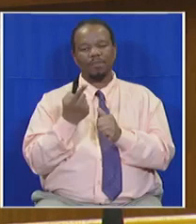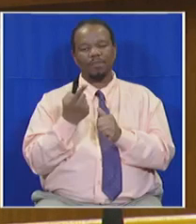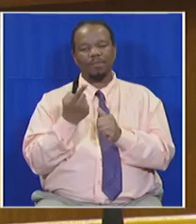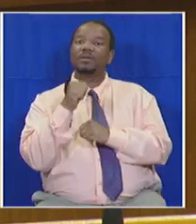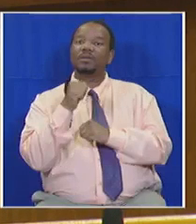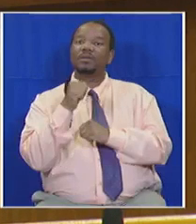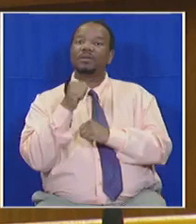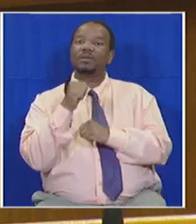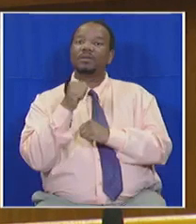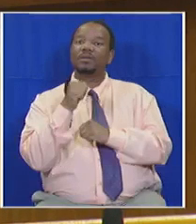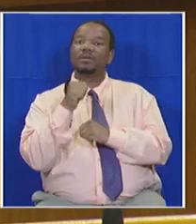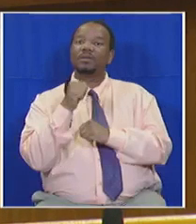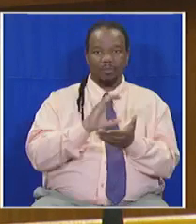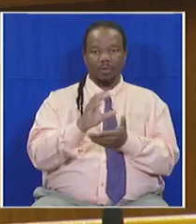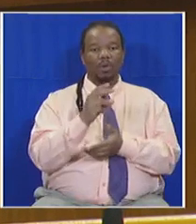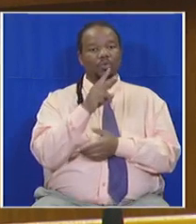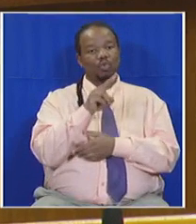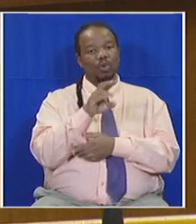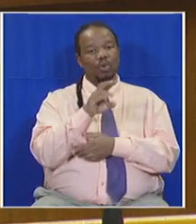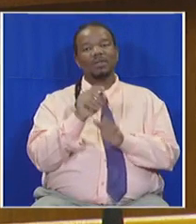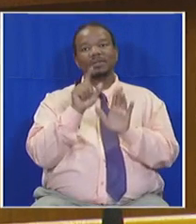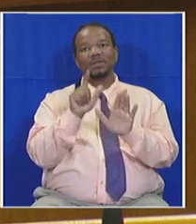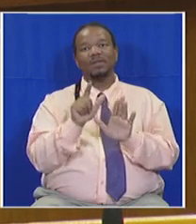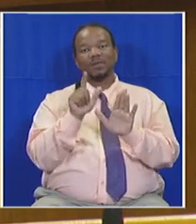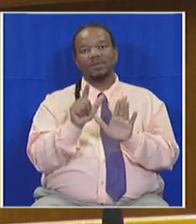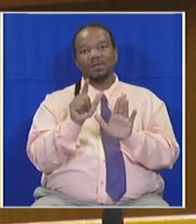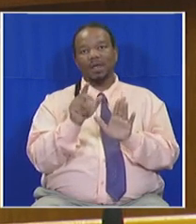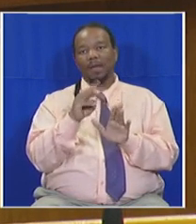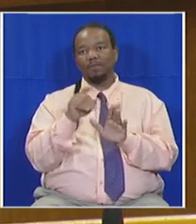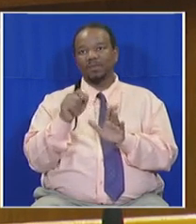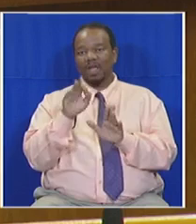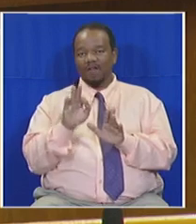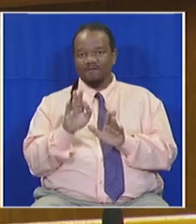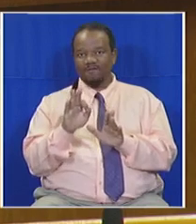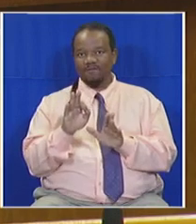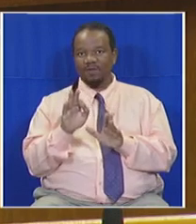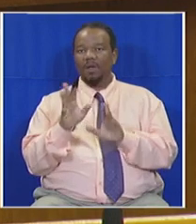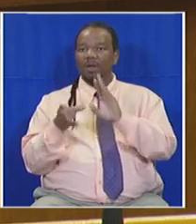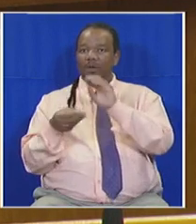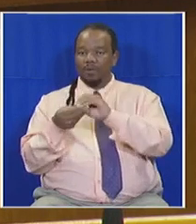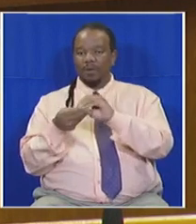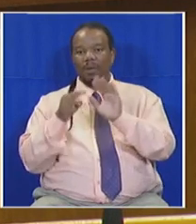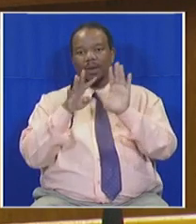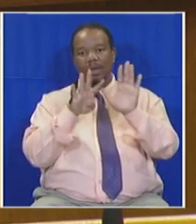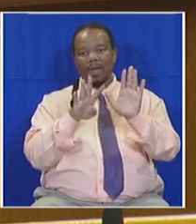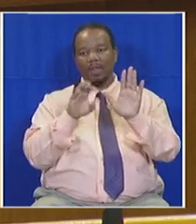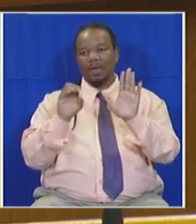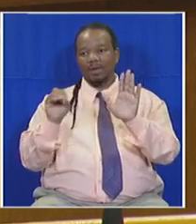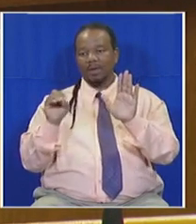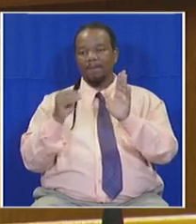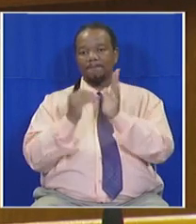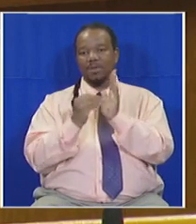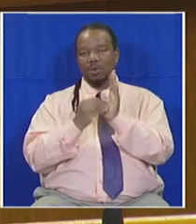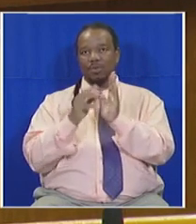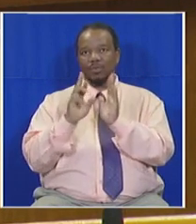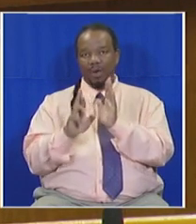the 2017 medium-term expenditure framework includes an amount of 900 million, which is allocated